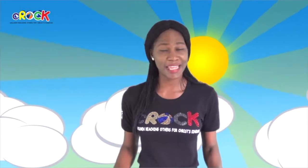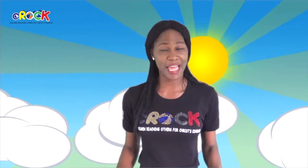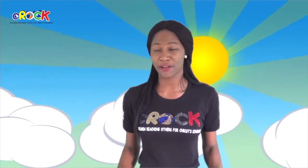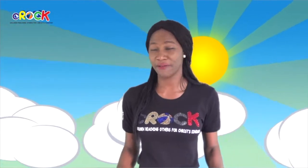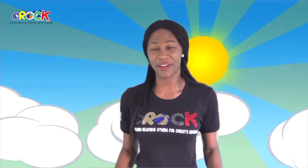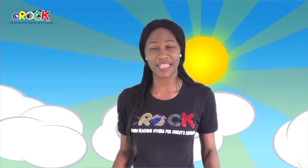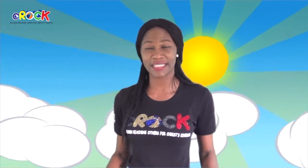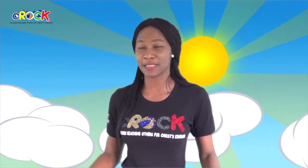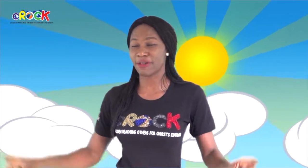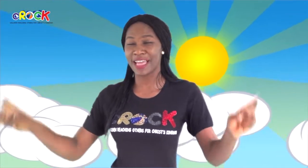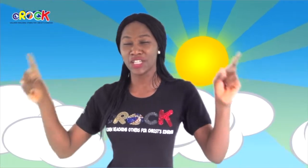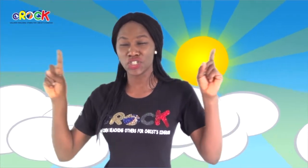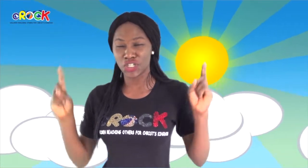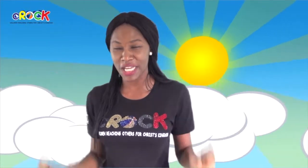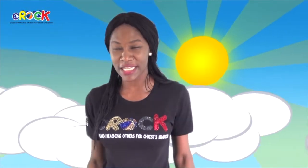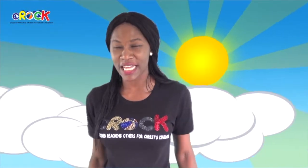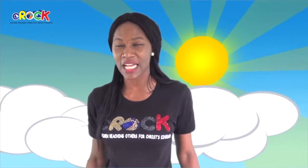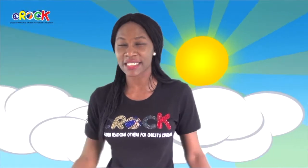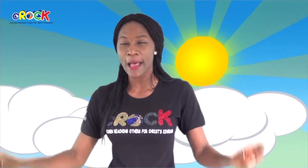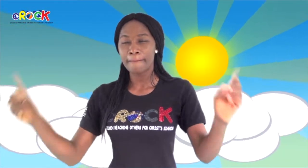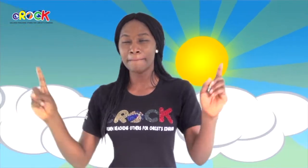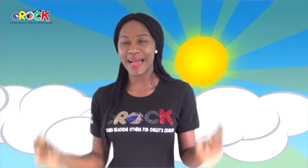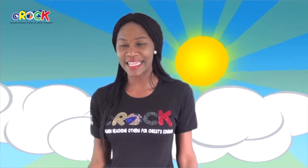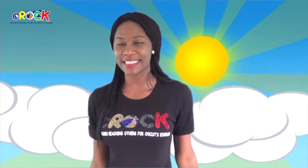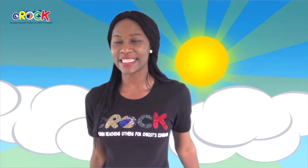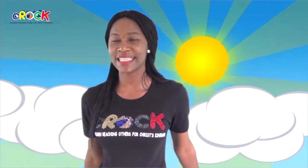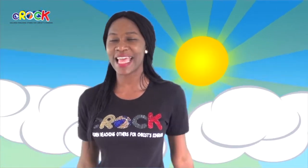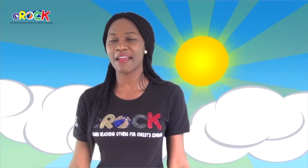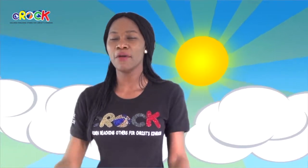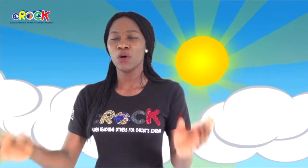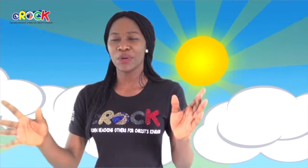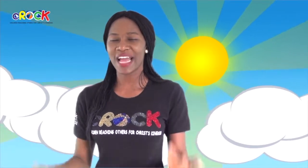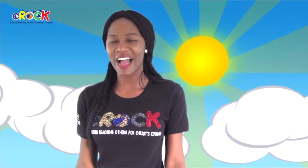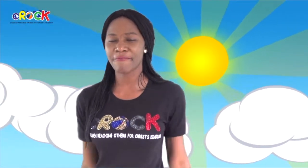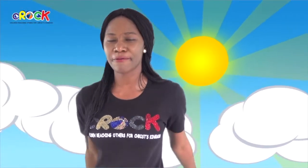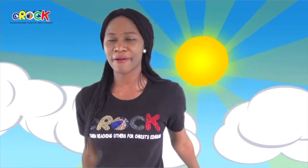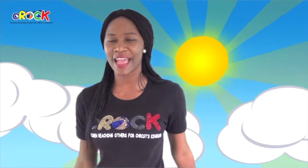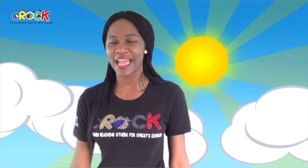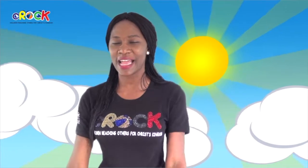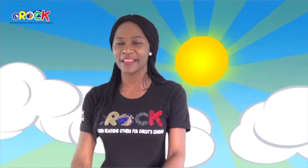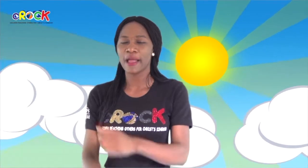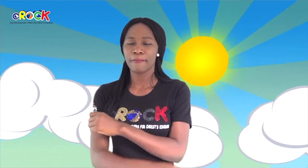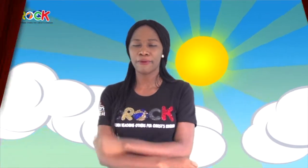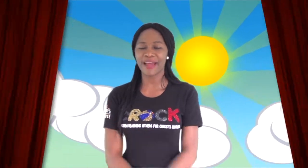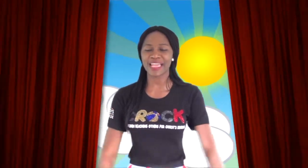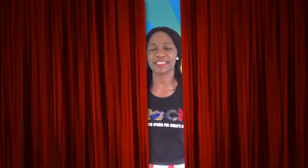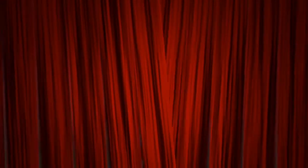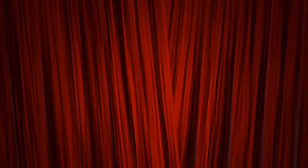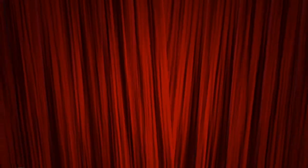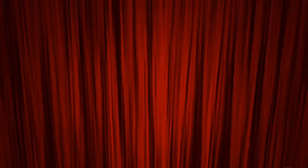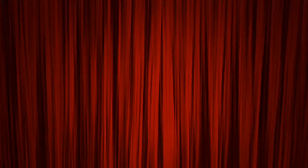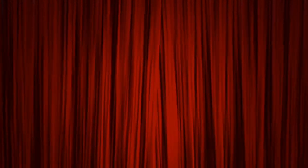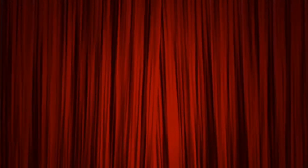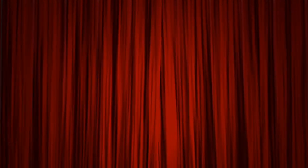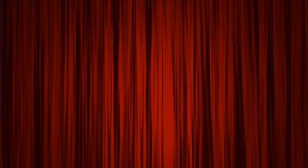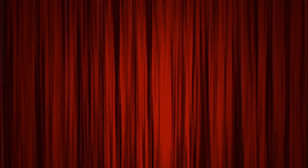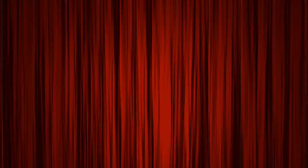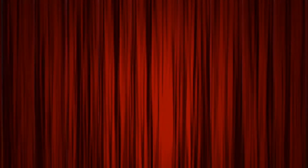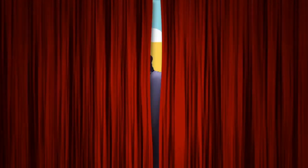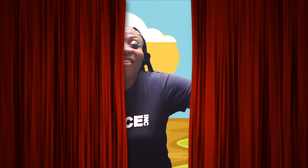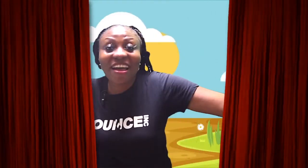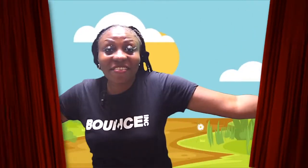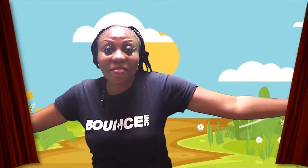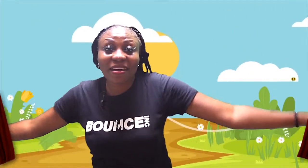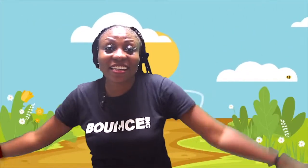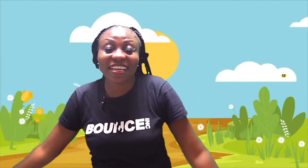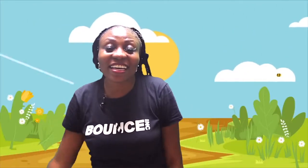I can hear your voices. For in Jesus' mighty name we have prayed. Praise the Lord.